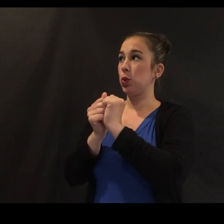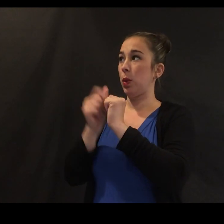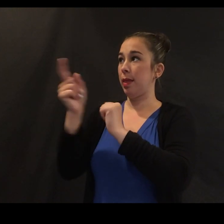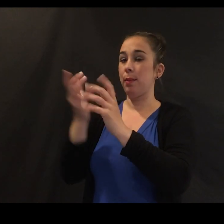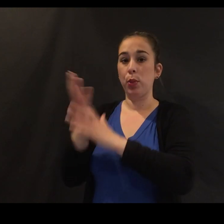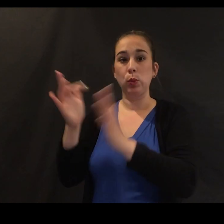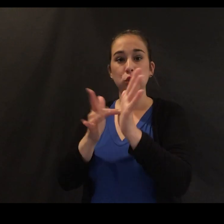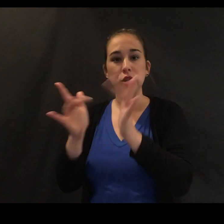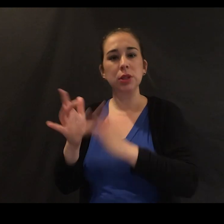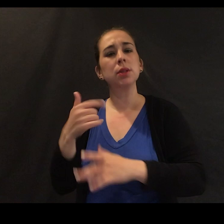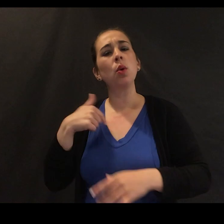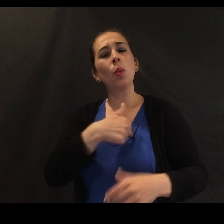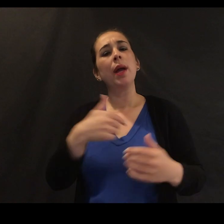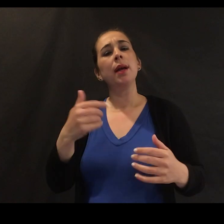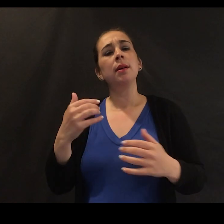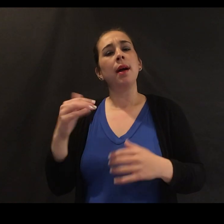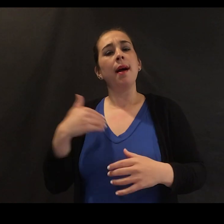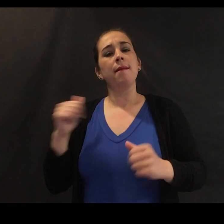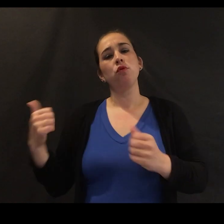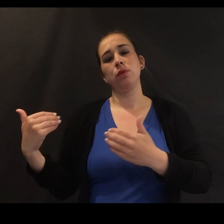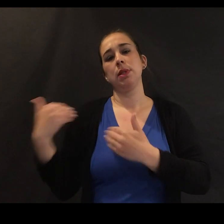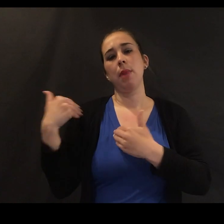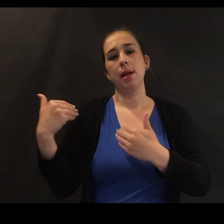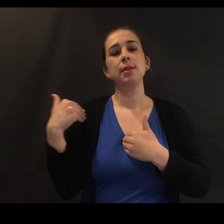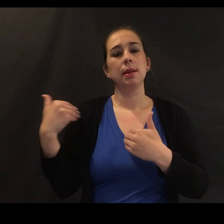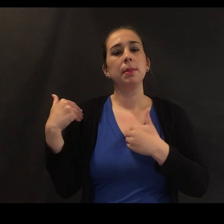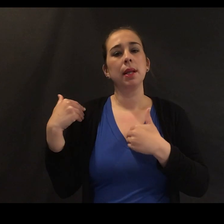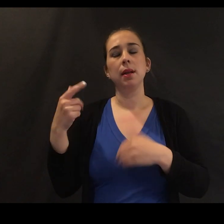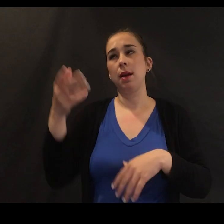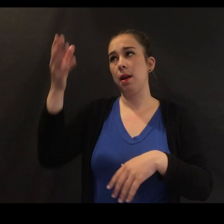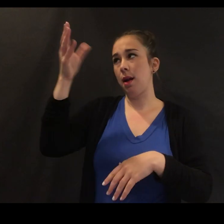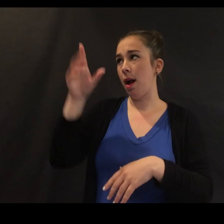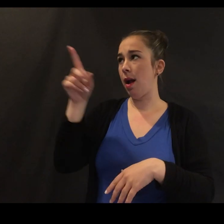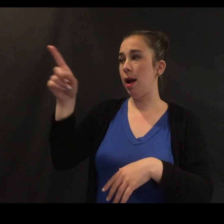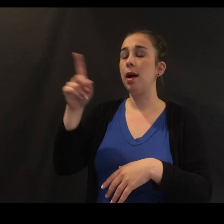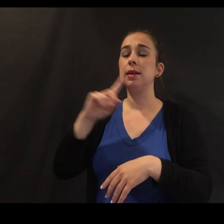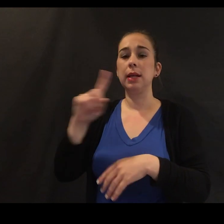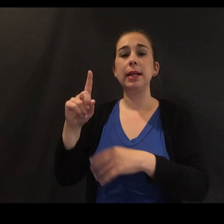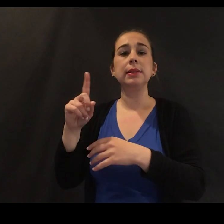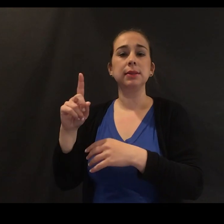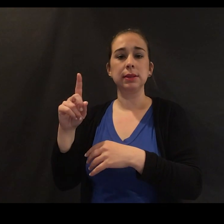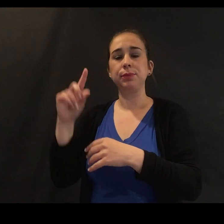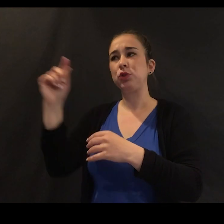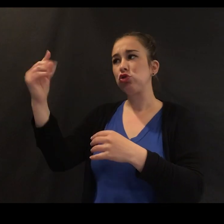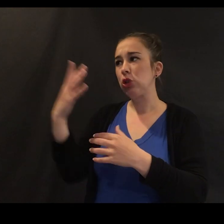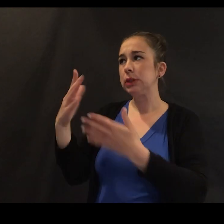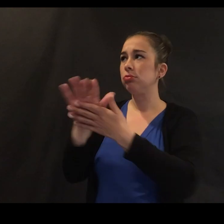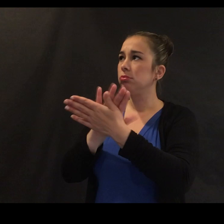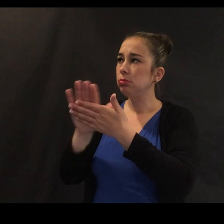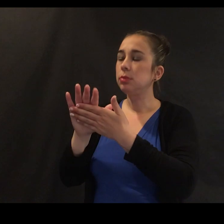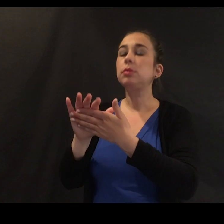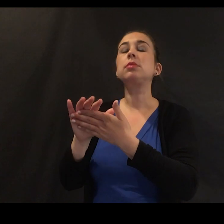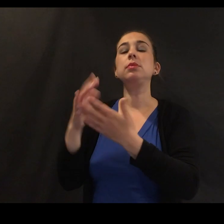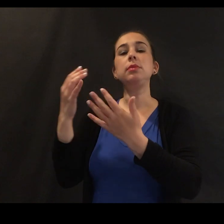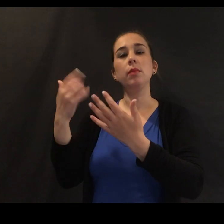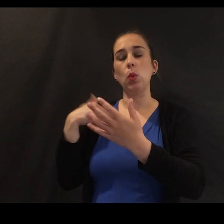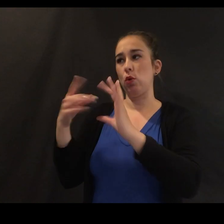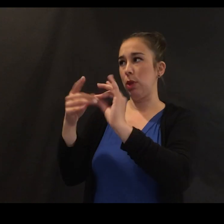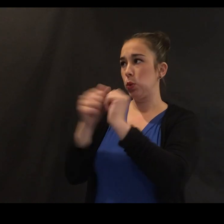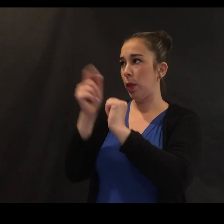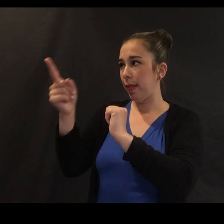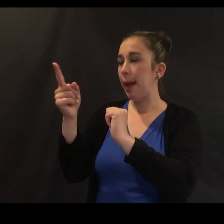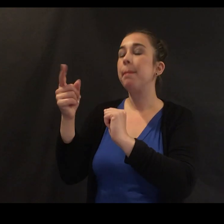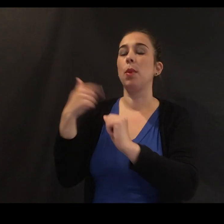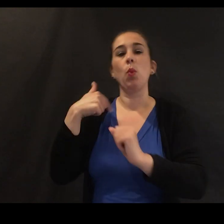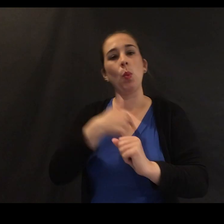that we have a responsibility, that God is gracious. We come into relationship with Him, and now we have a responsibility, as we talked about last